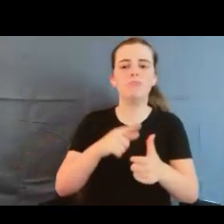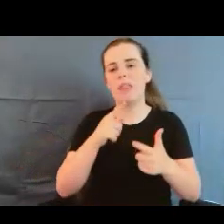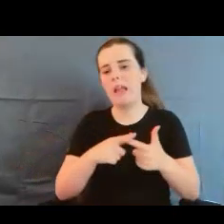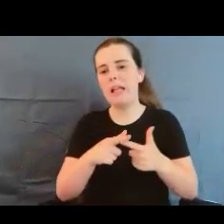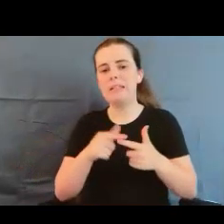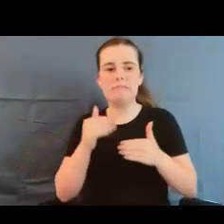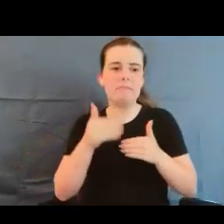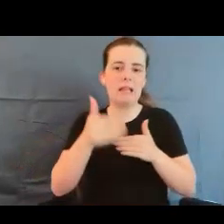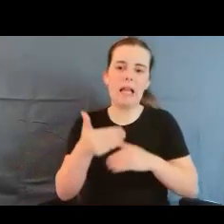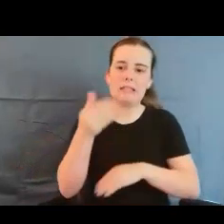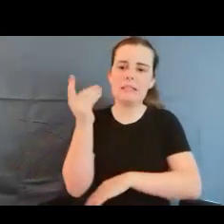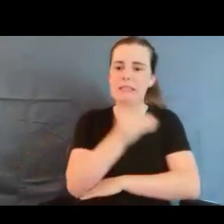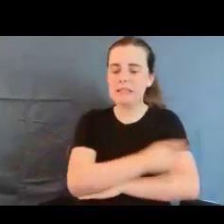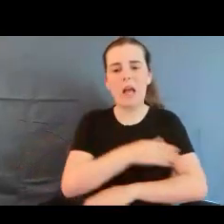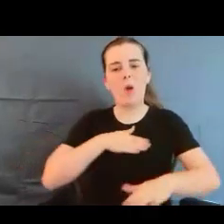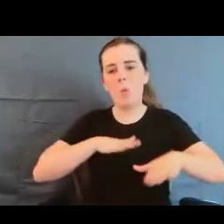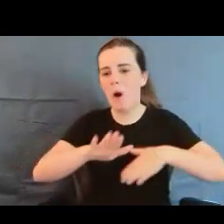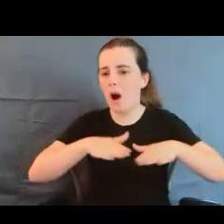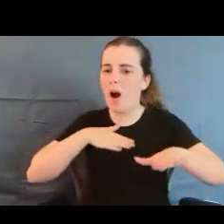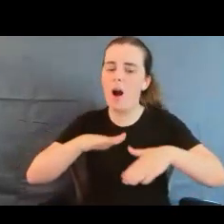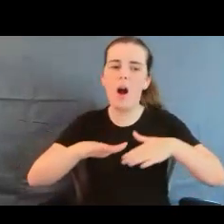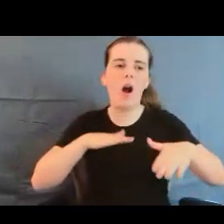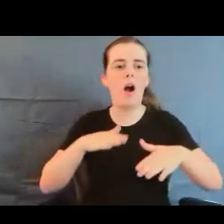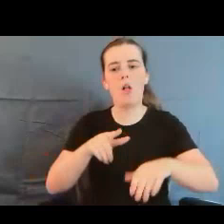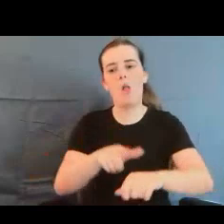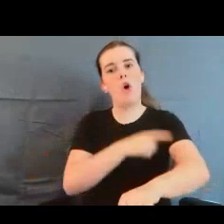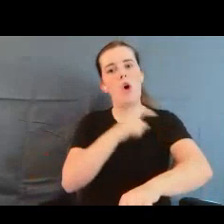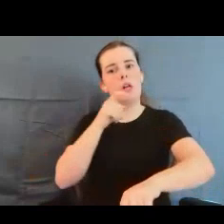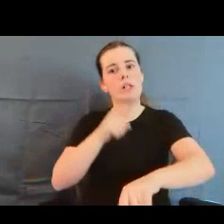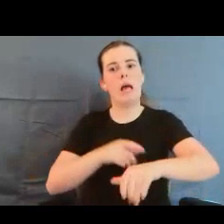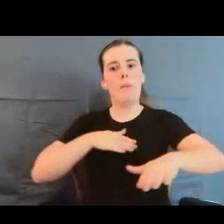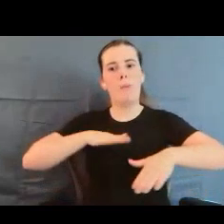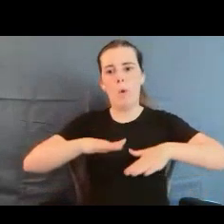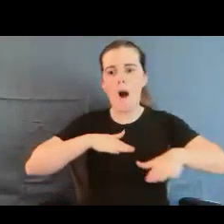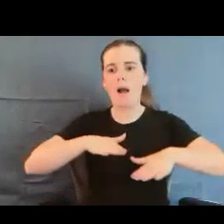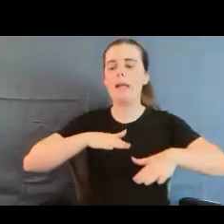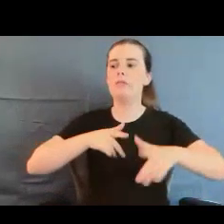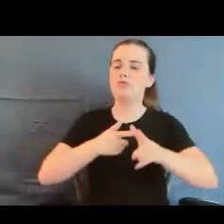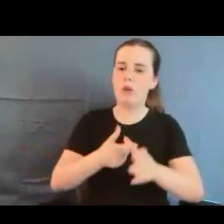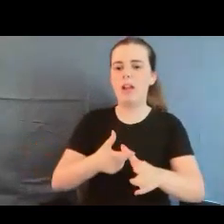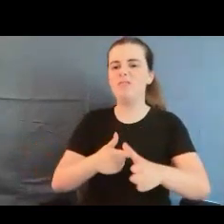I think that can help a lot. I would think more in terms of time on your feet than you even have to think about in climbing. It